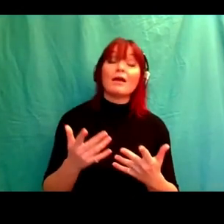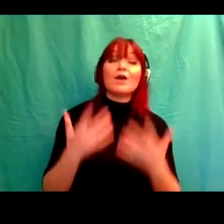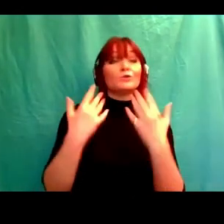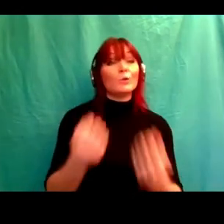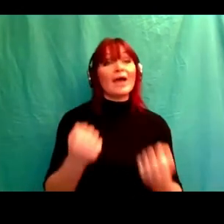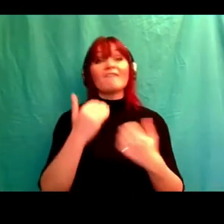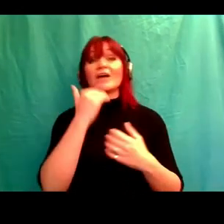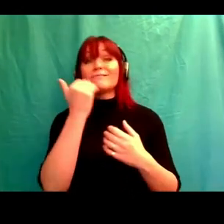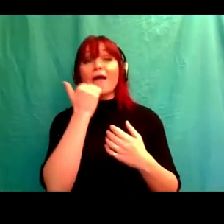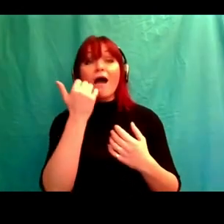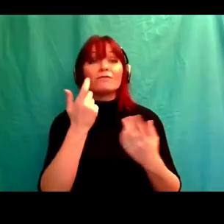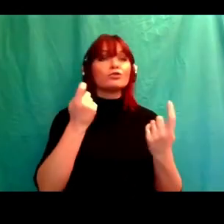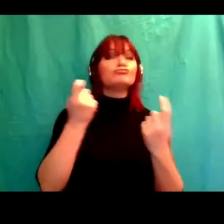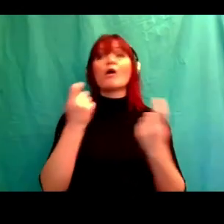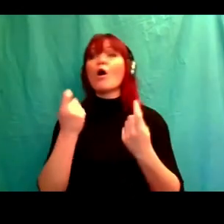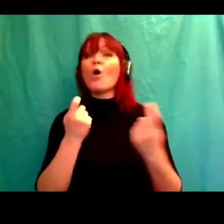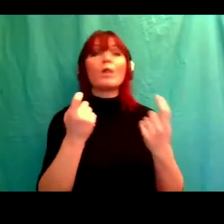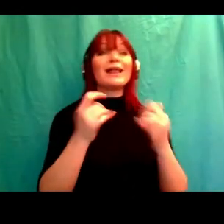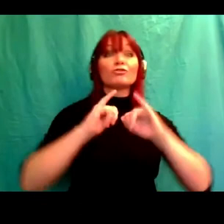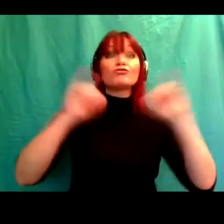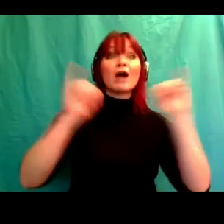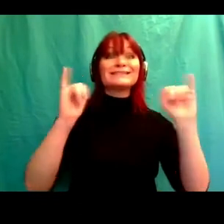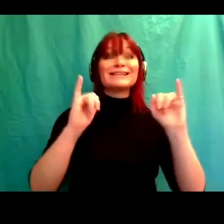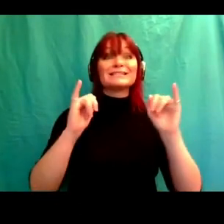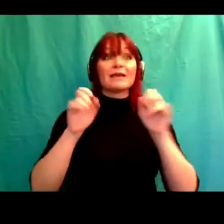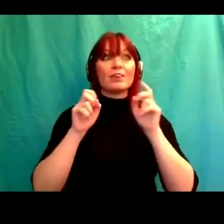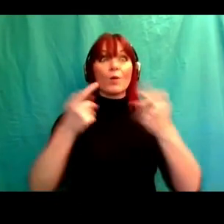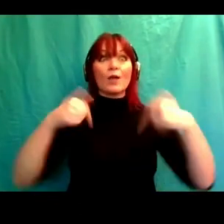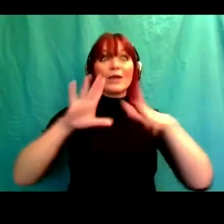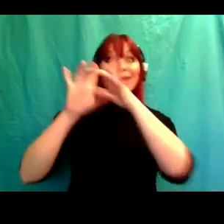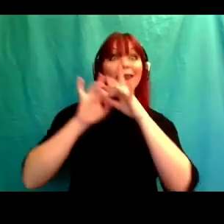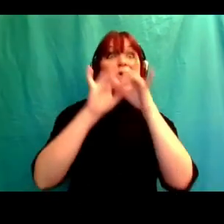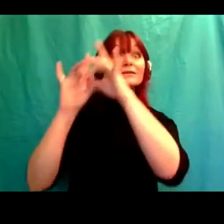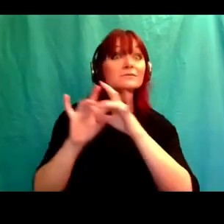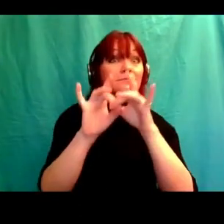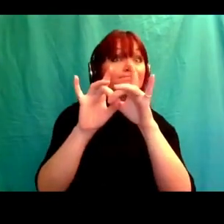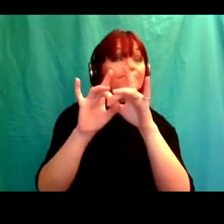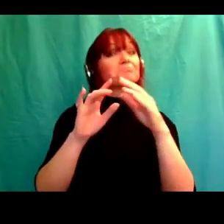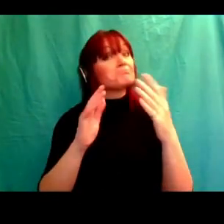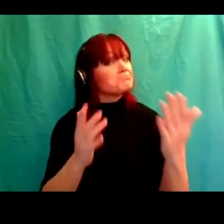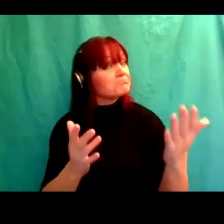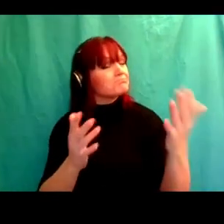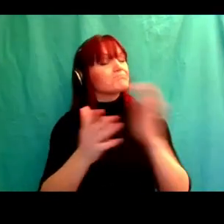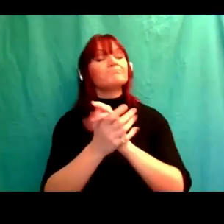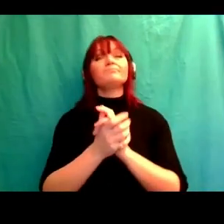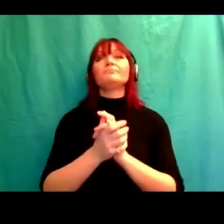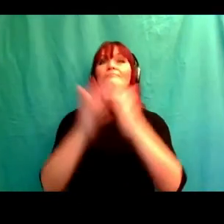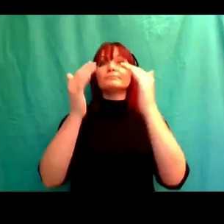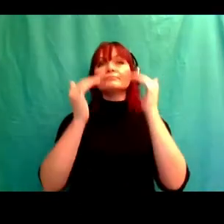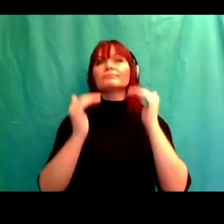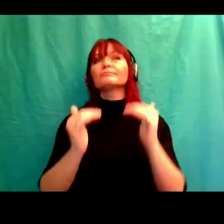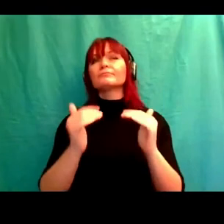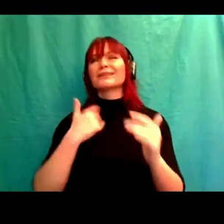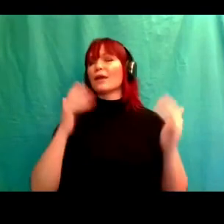grip and control in a crisis of the different parts of the healthcare system? And the third thing is I'm also worried that there's some learning